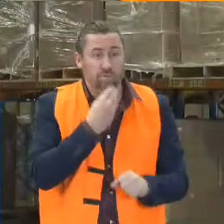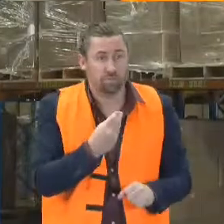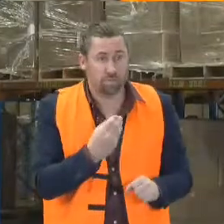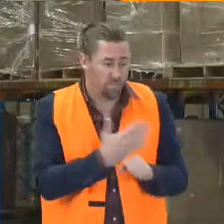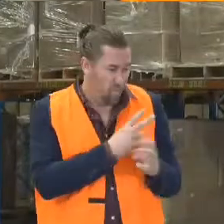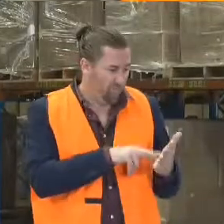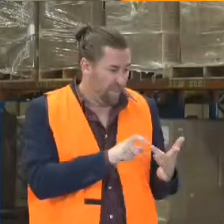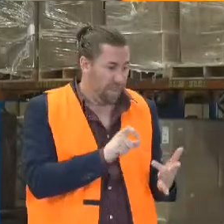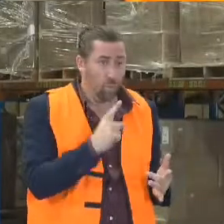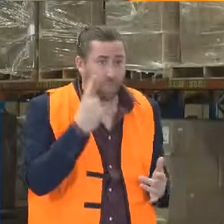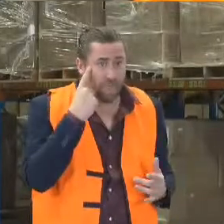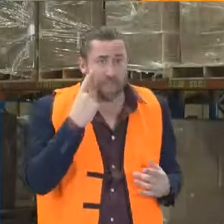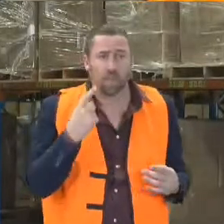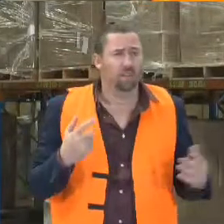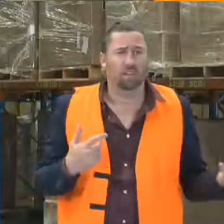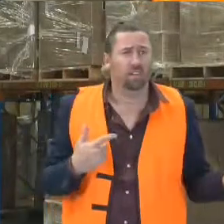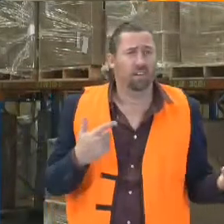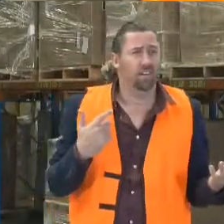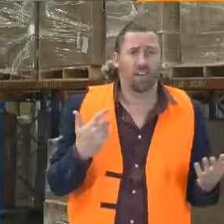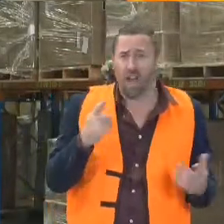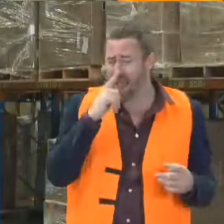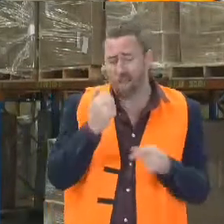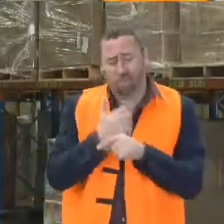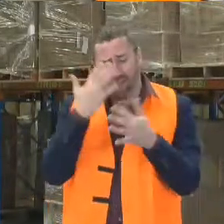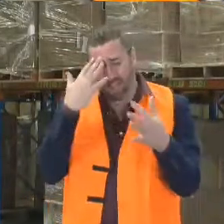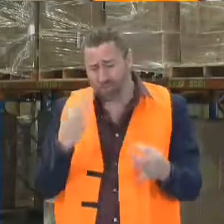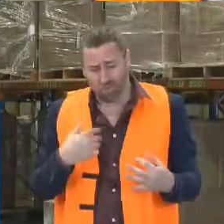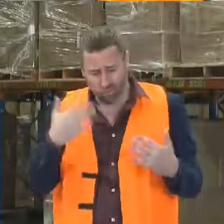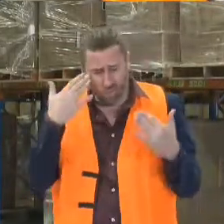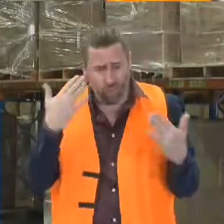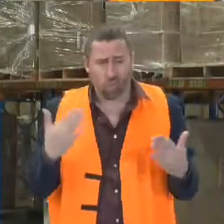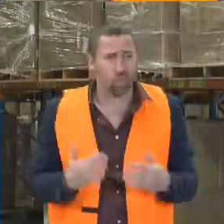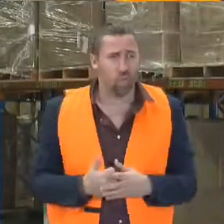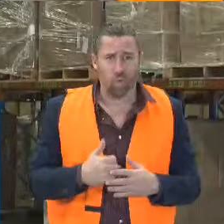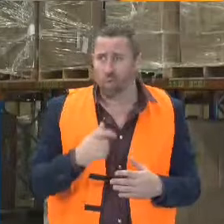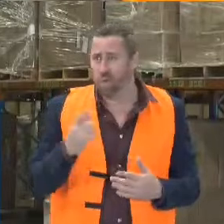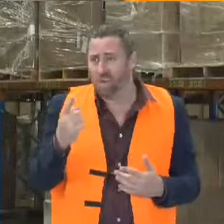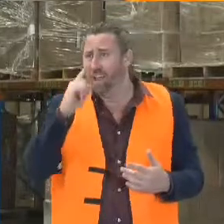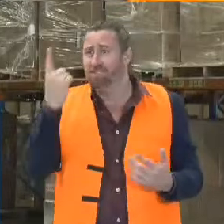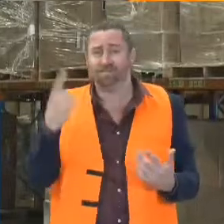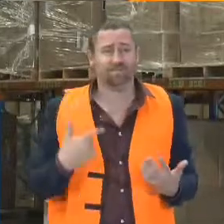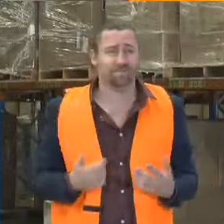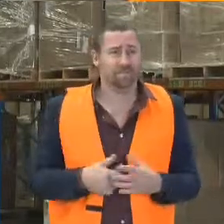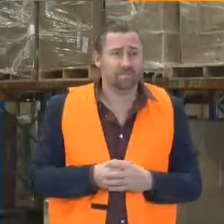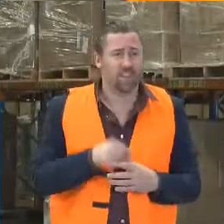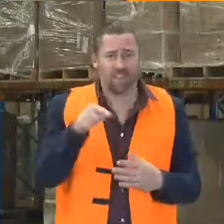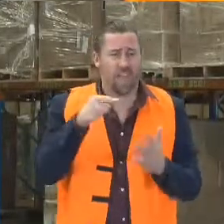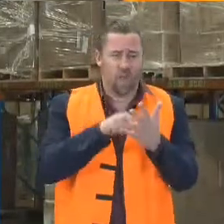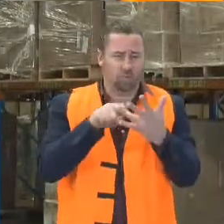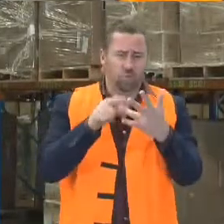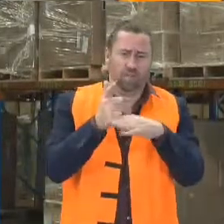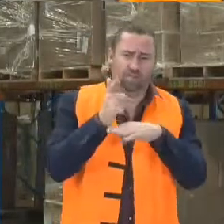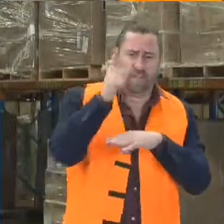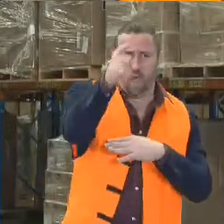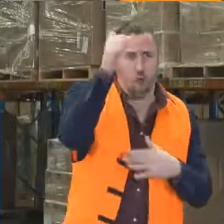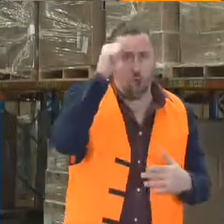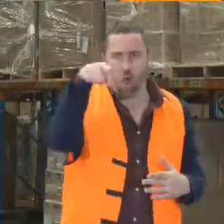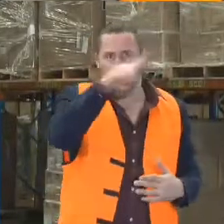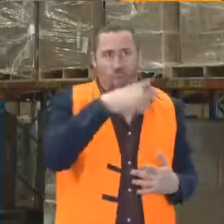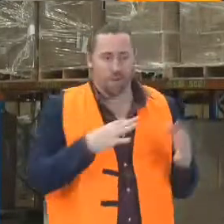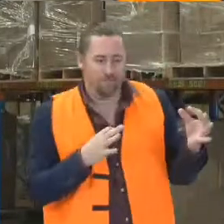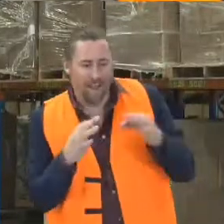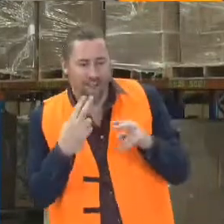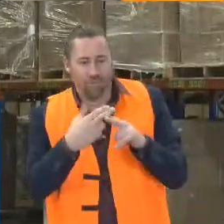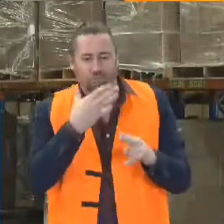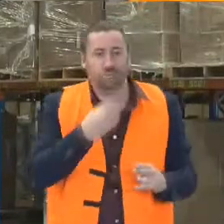I can't make those decisions. That is looking too far down. I know people want certainty, but we